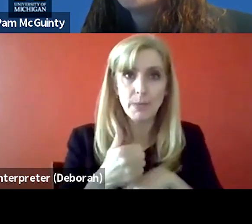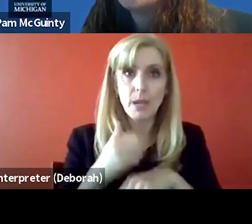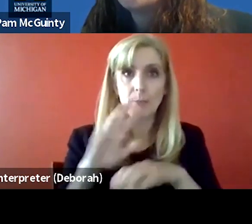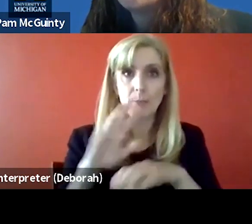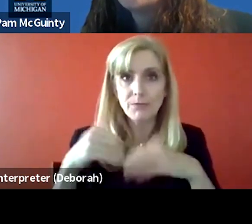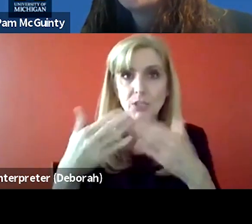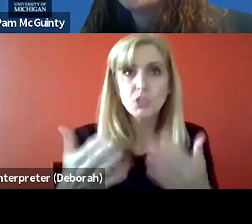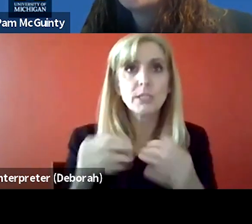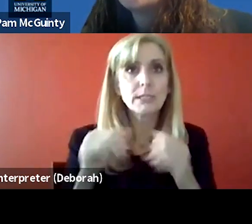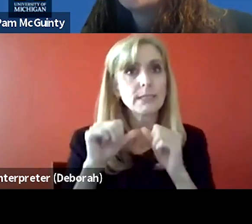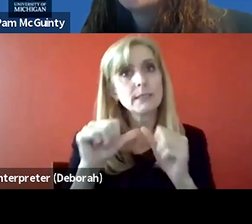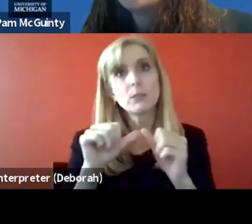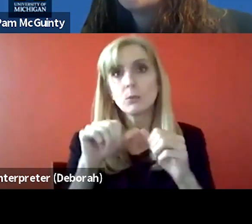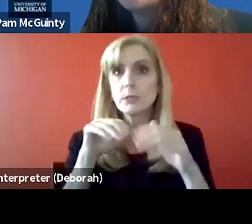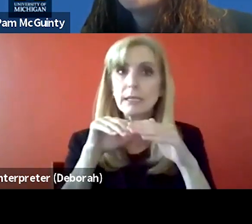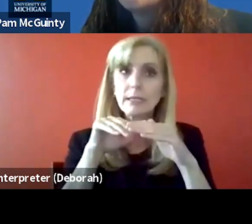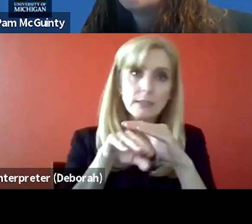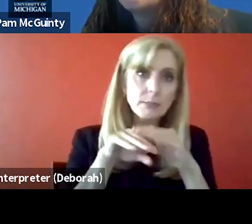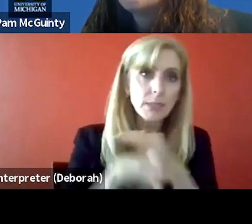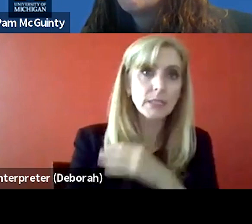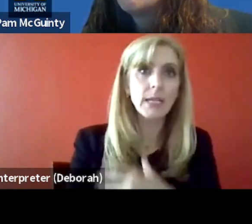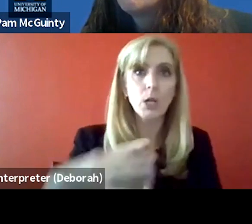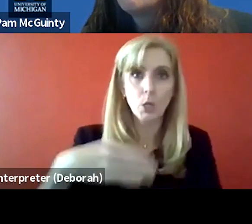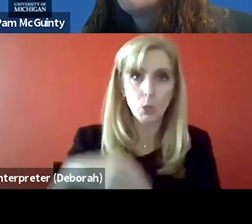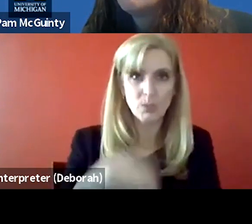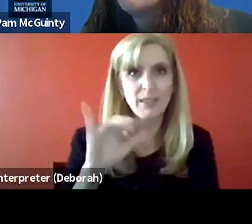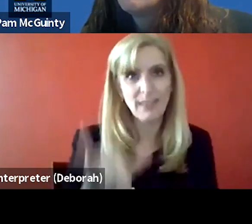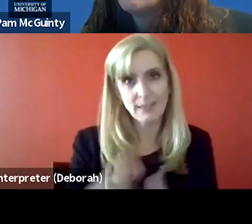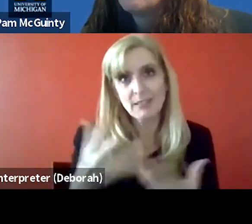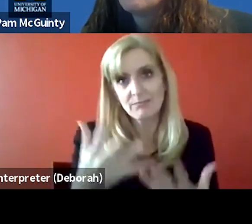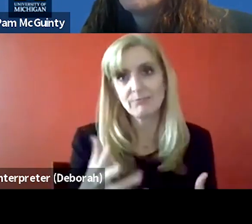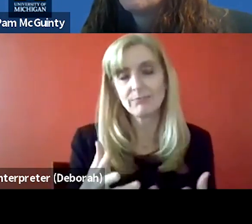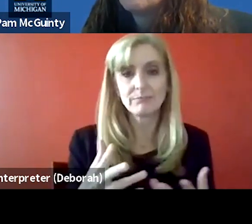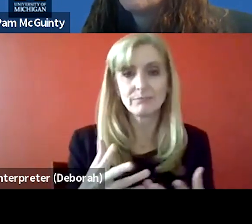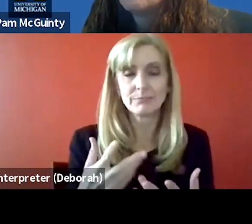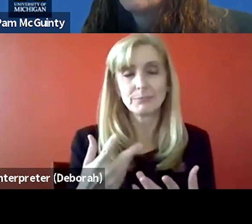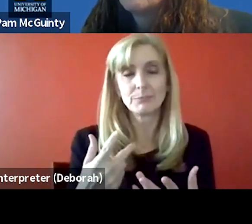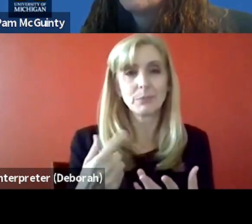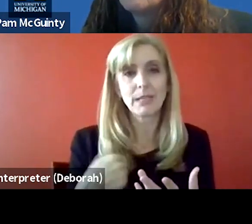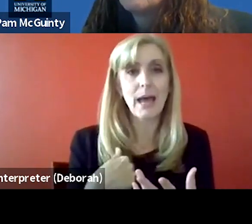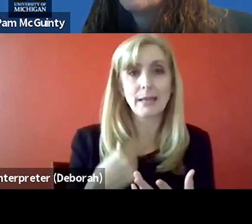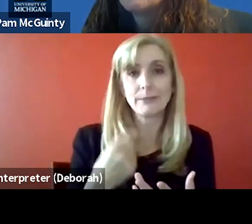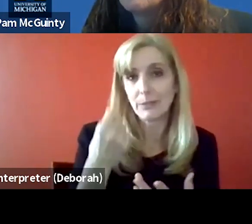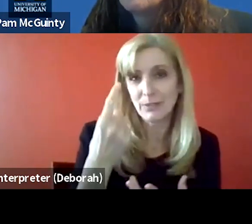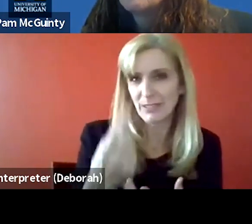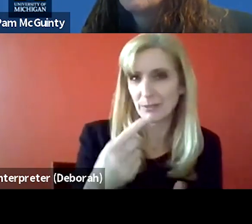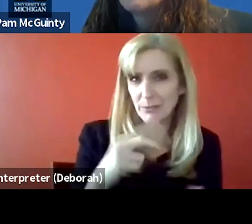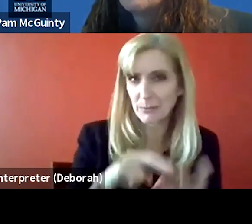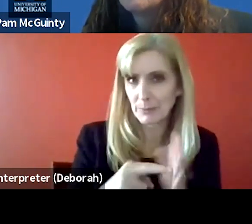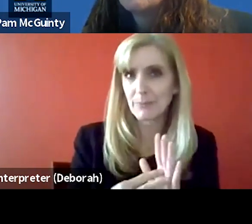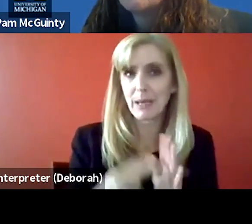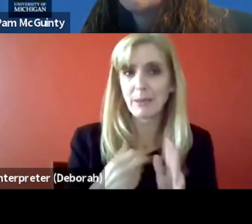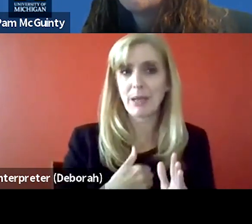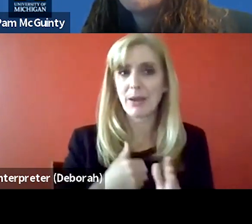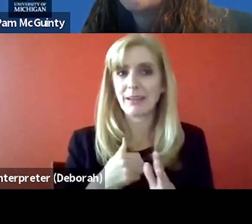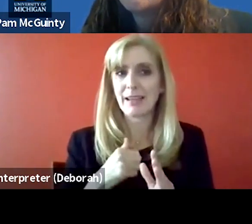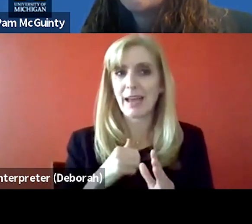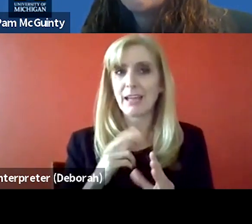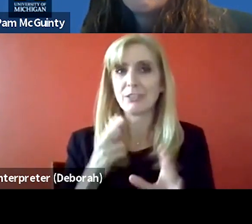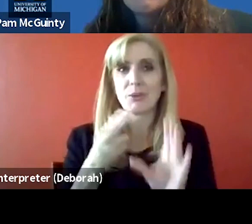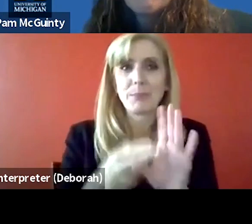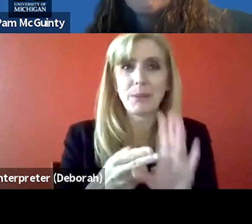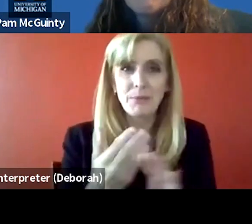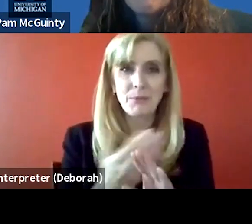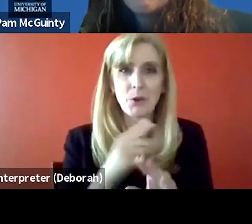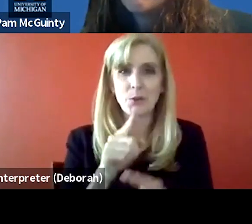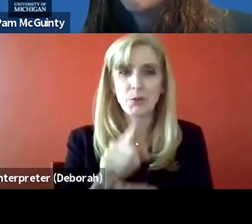it's the continued accessibility and inclusion is what I'm hearing. I'm sorry, Natasha, I jumped in before you could. I was